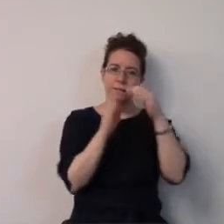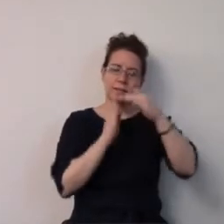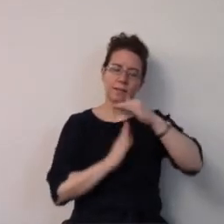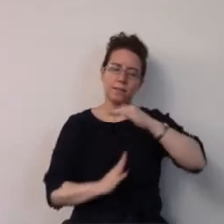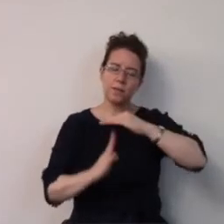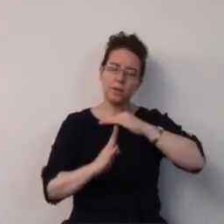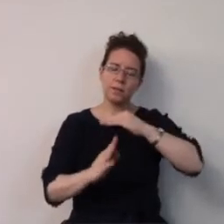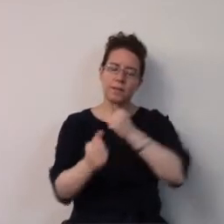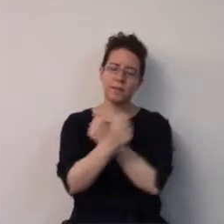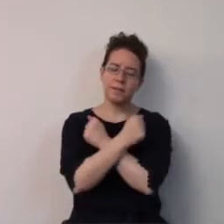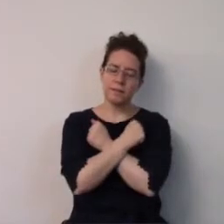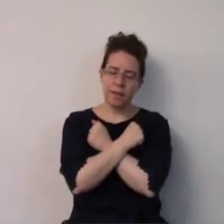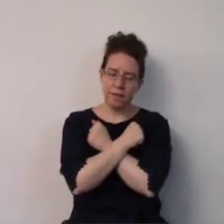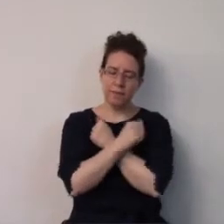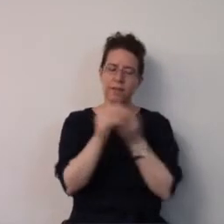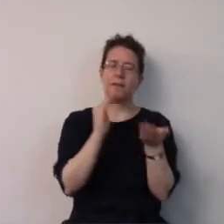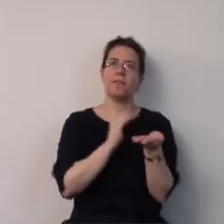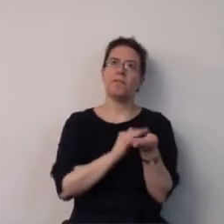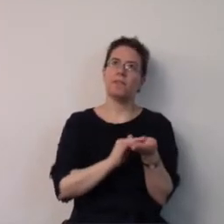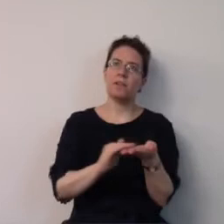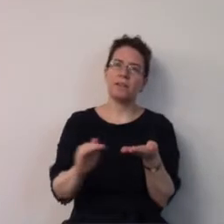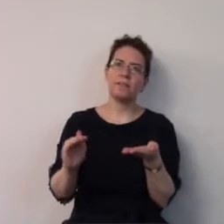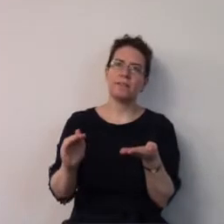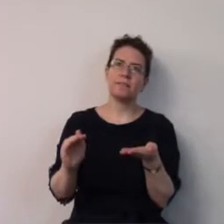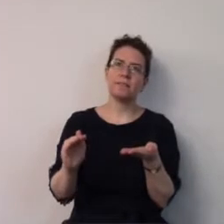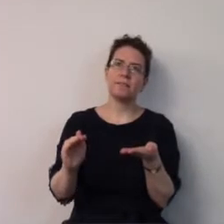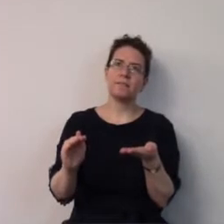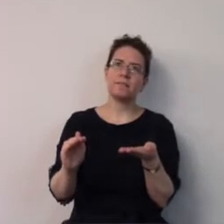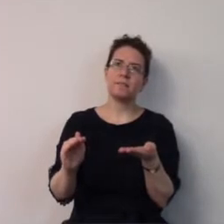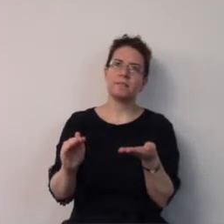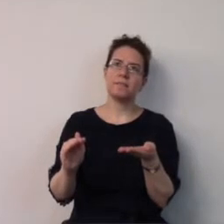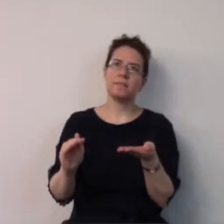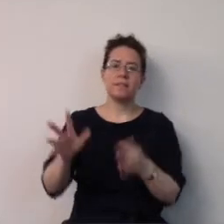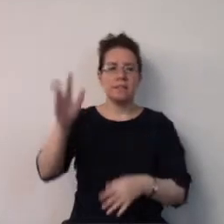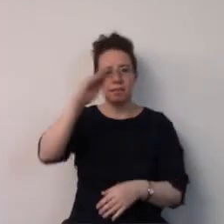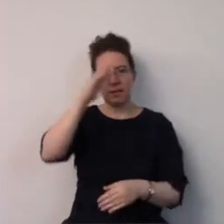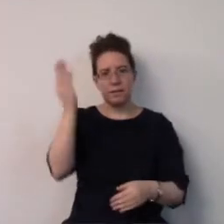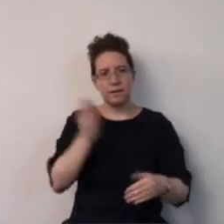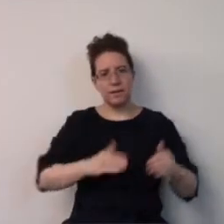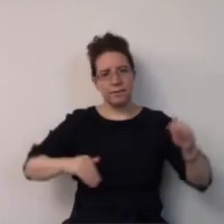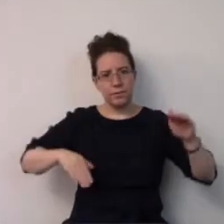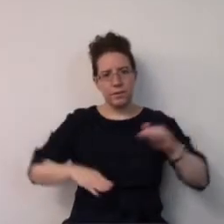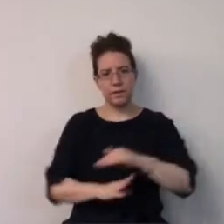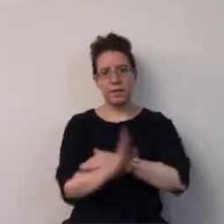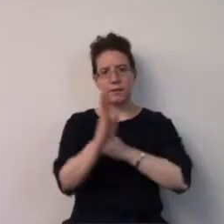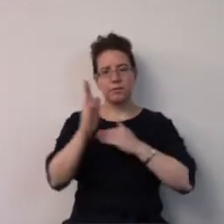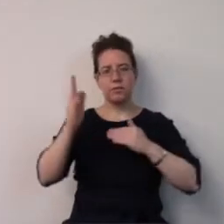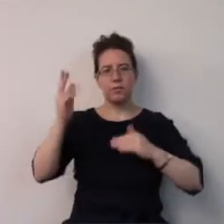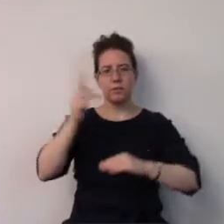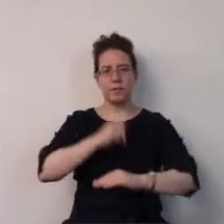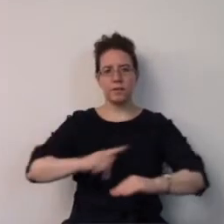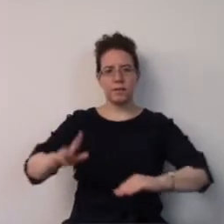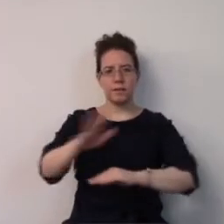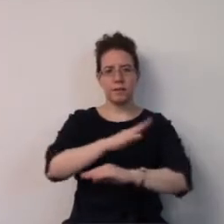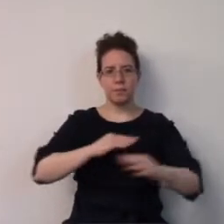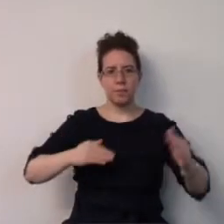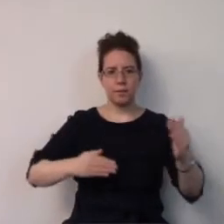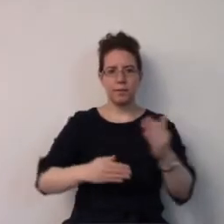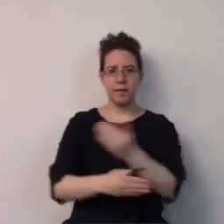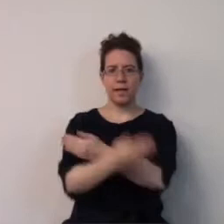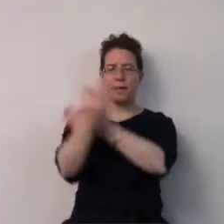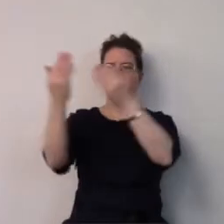me. Yeah. Humble me. Help me to have that child. I'm a child of God, that little